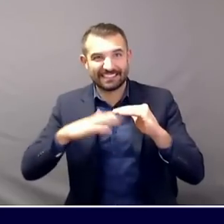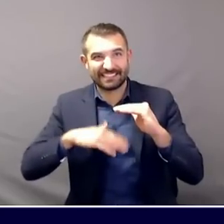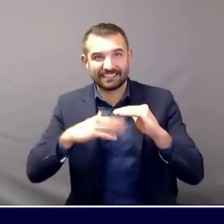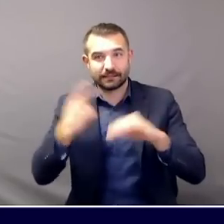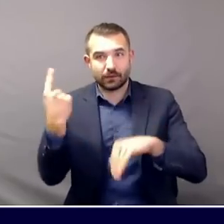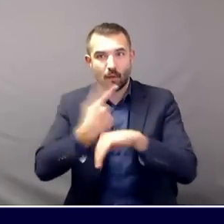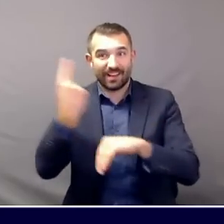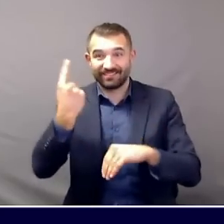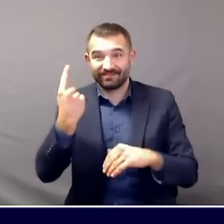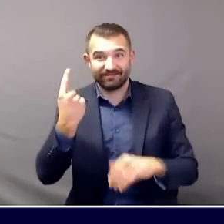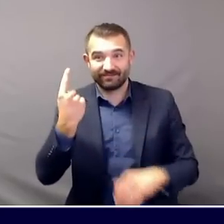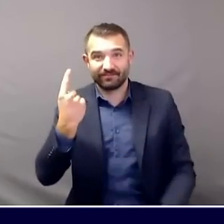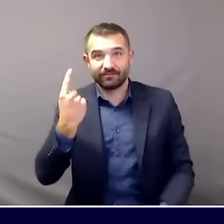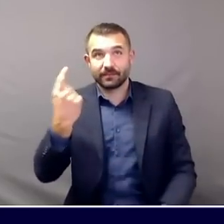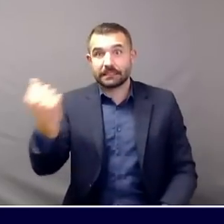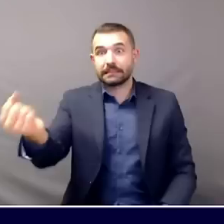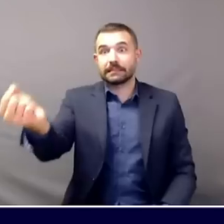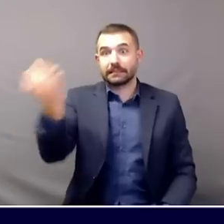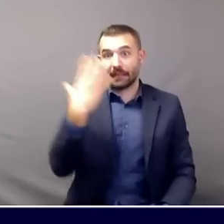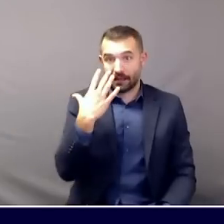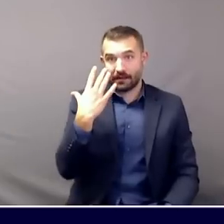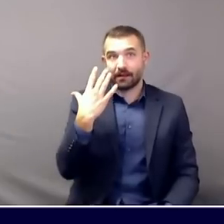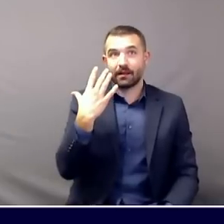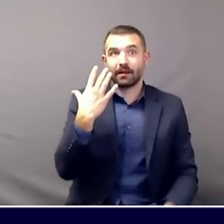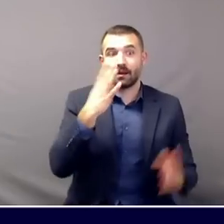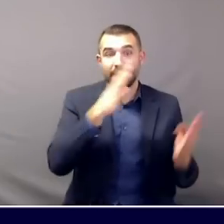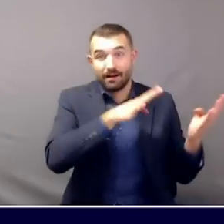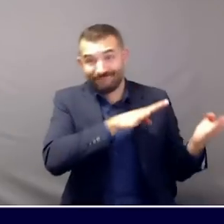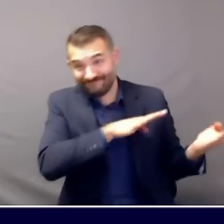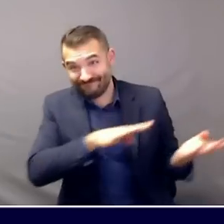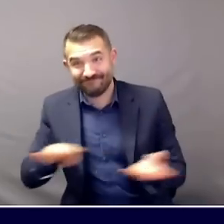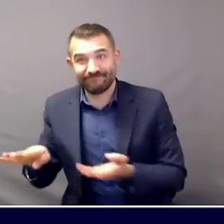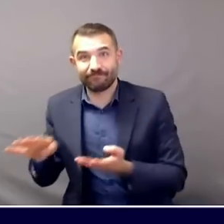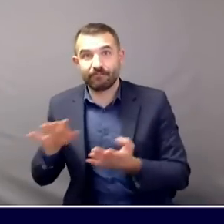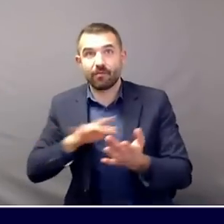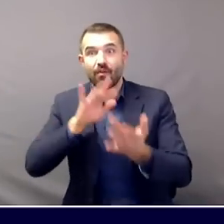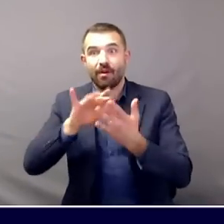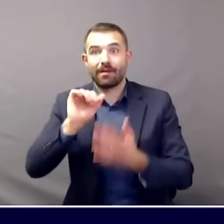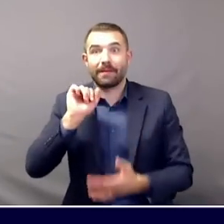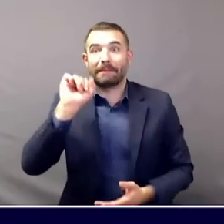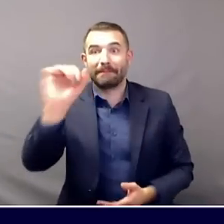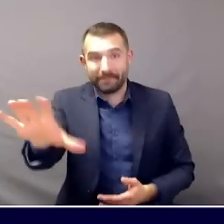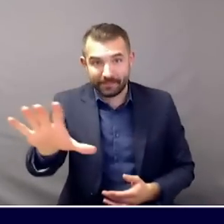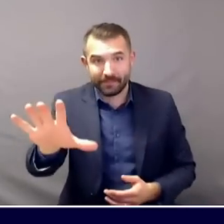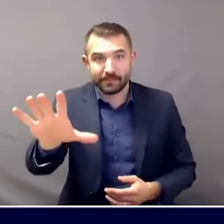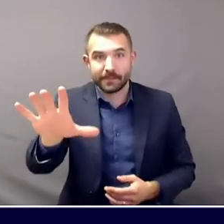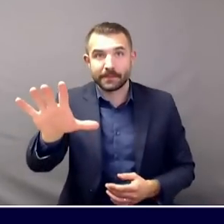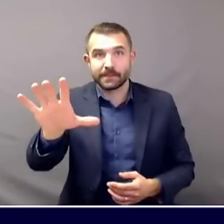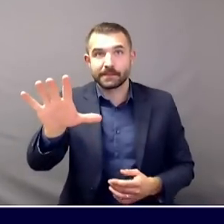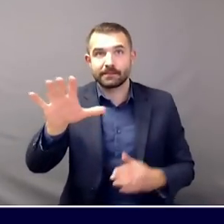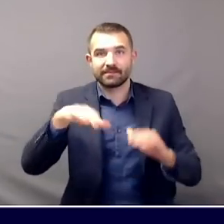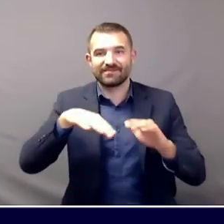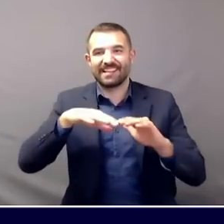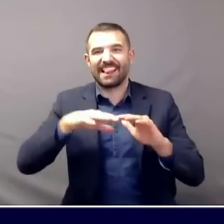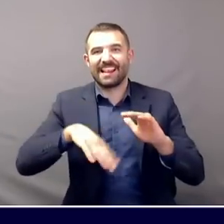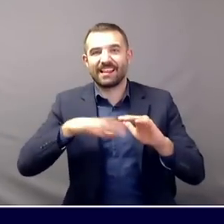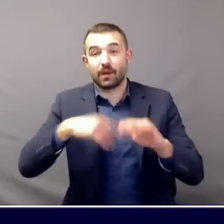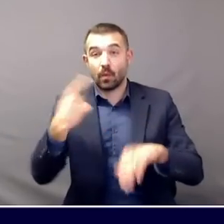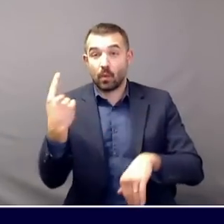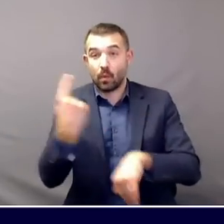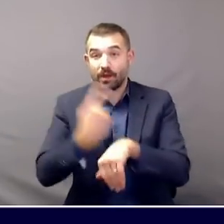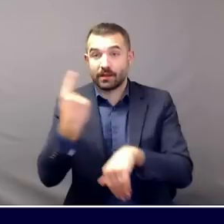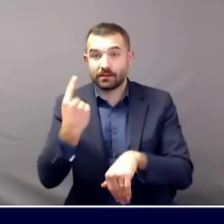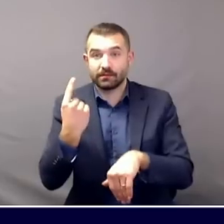out. Now that's what's under our control at the Maine CDC laboratory. But there's a lot of other steps that go